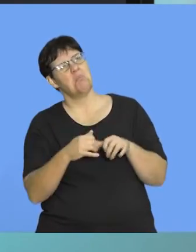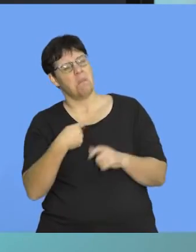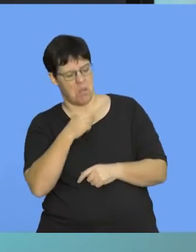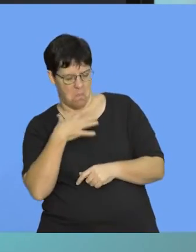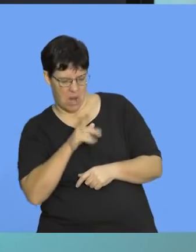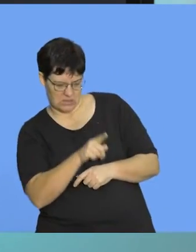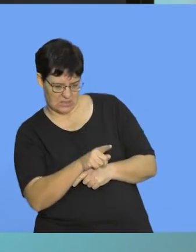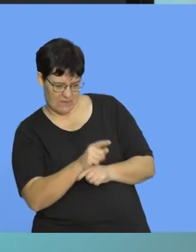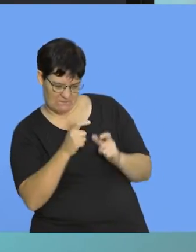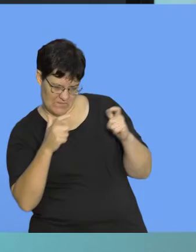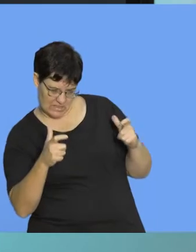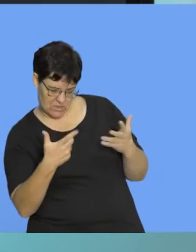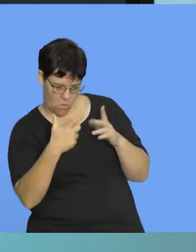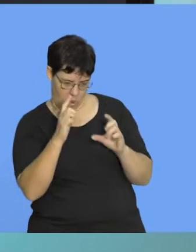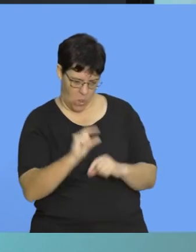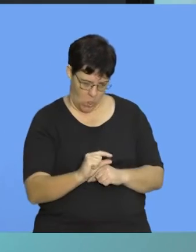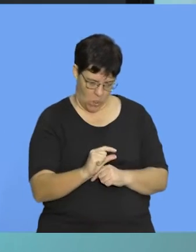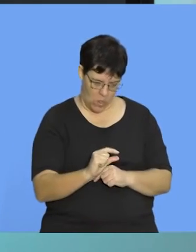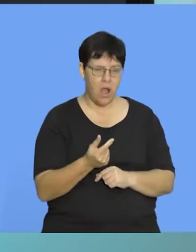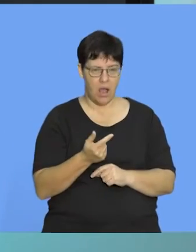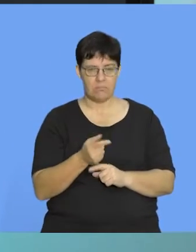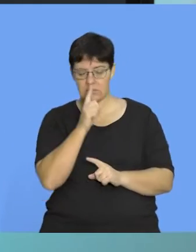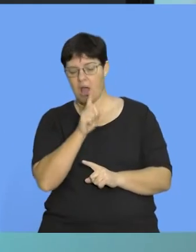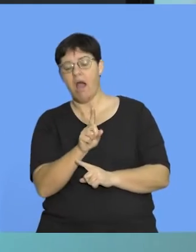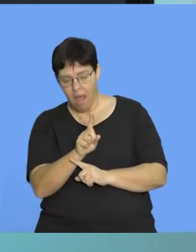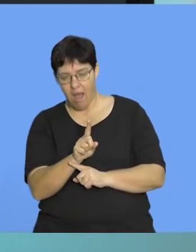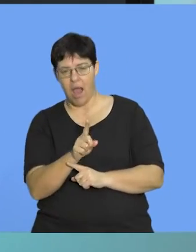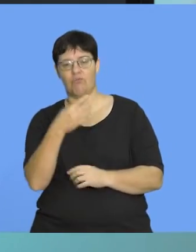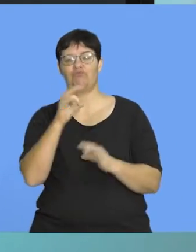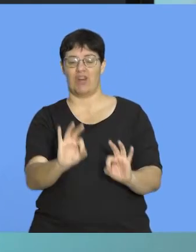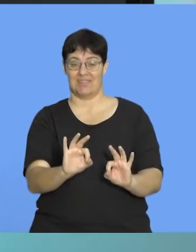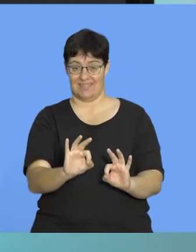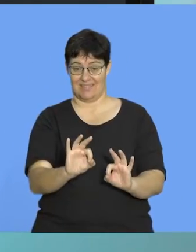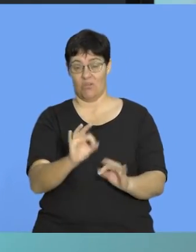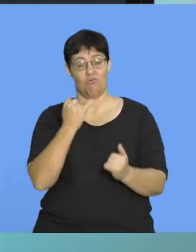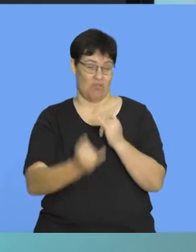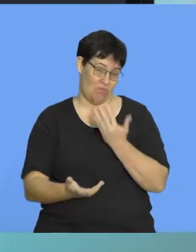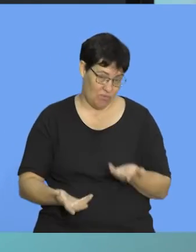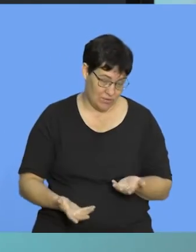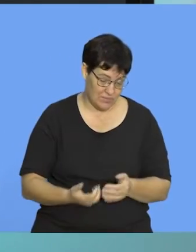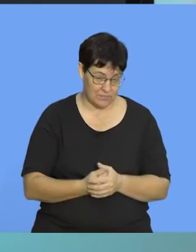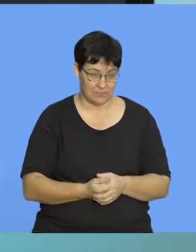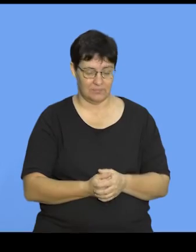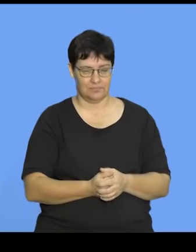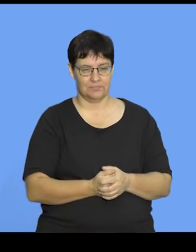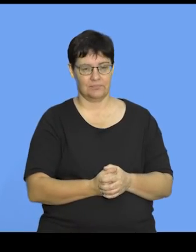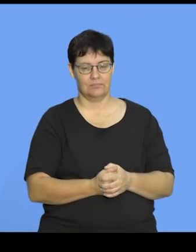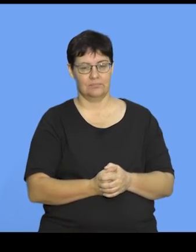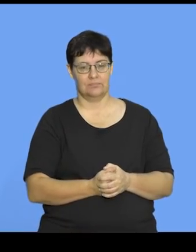I looking for? Because that gives me an idea when I get to the end as to, did I get the right answer? So,